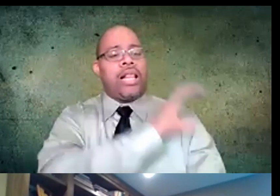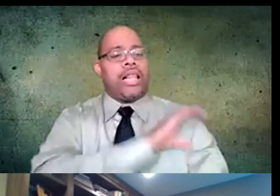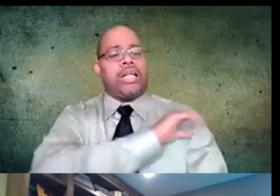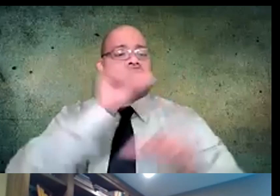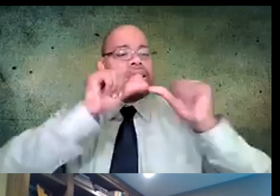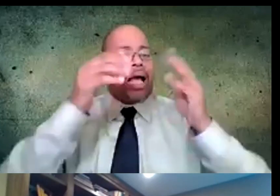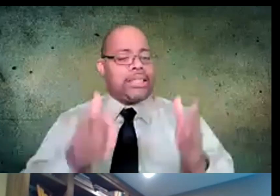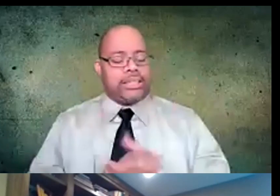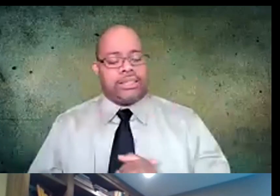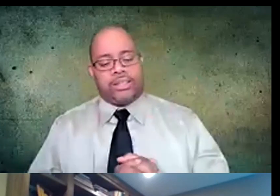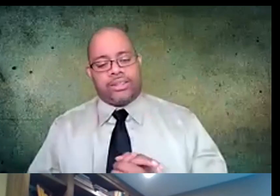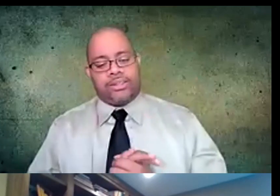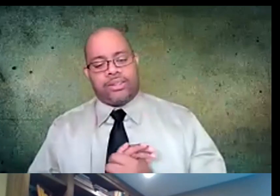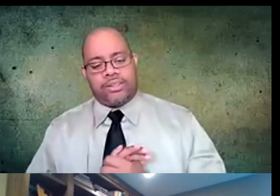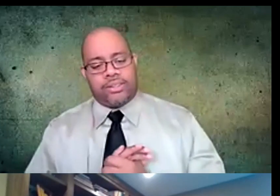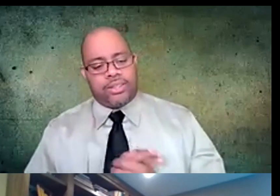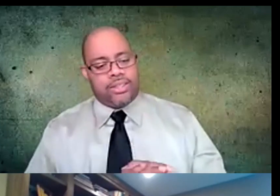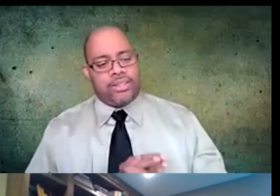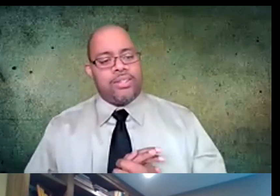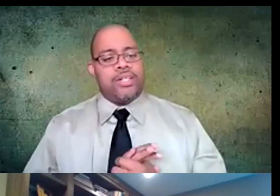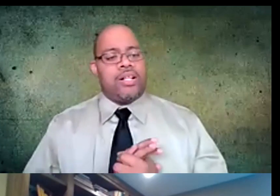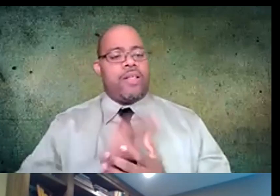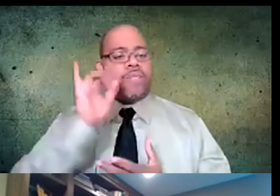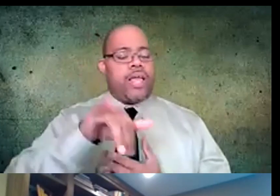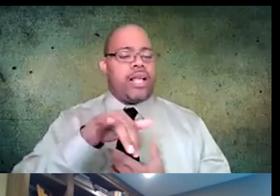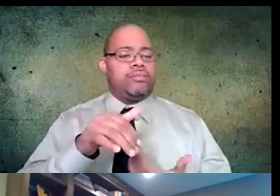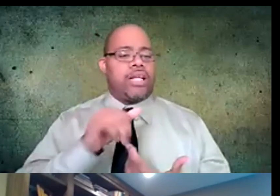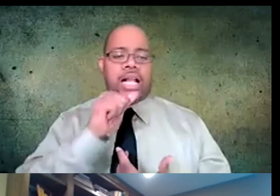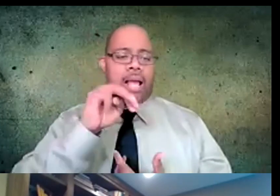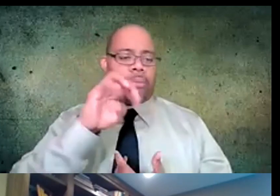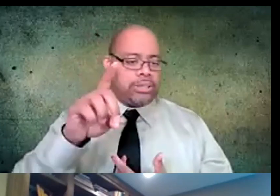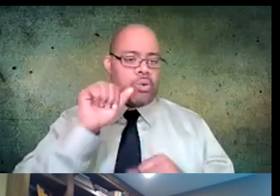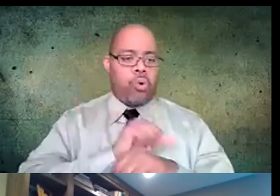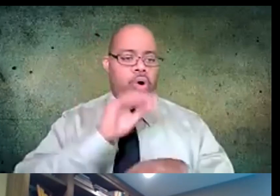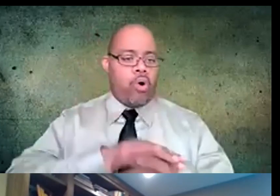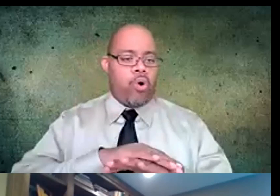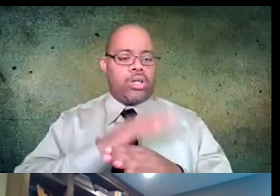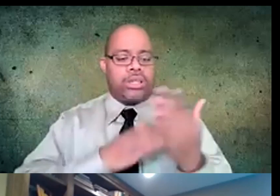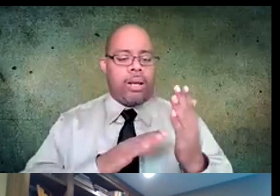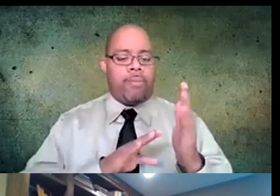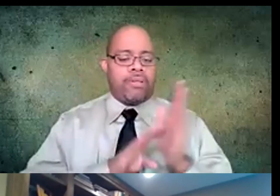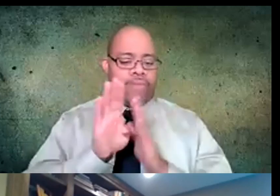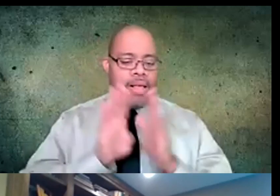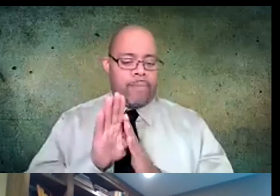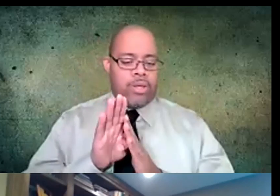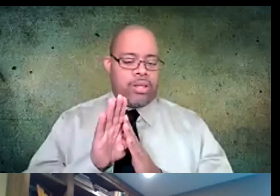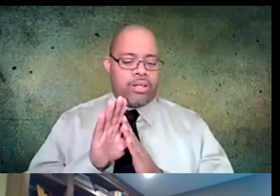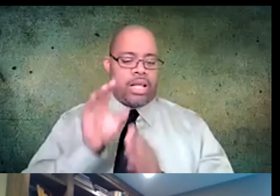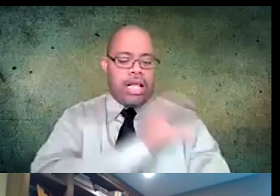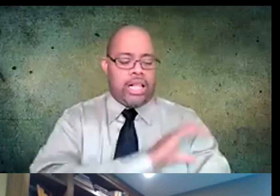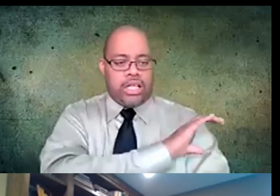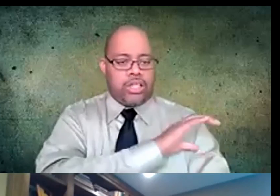scientists. These are non-MDs working on clinical development programs at